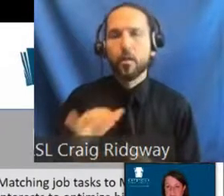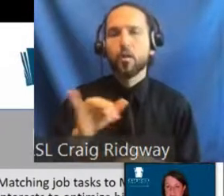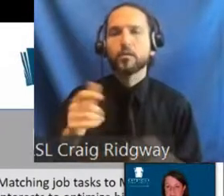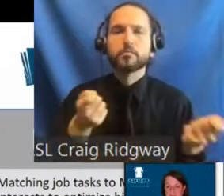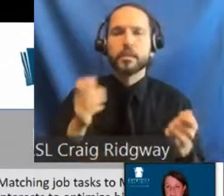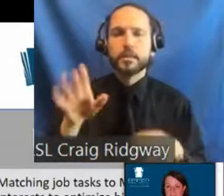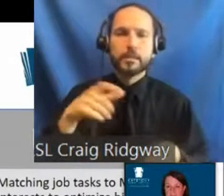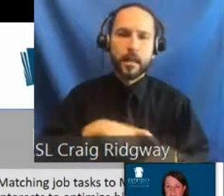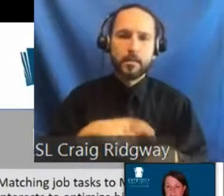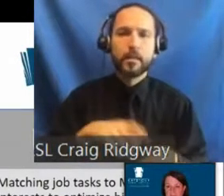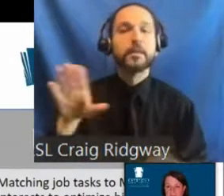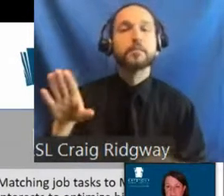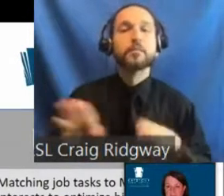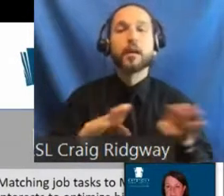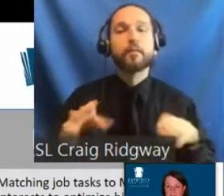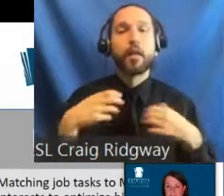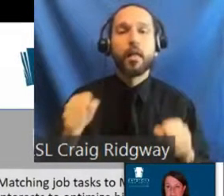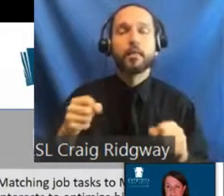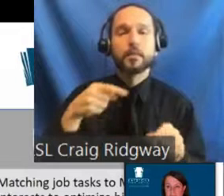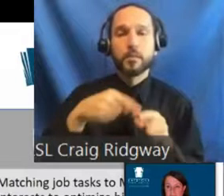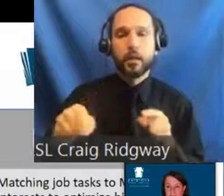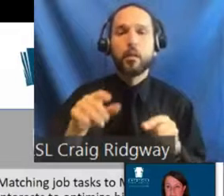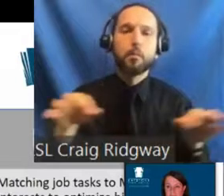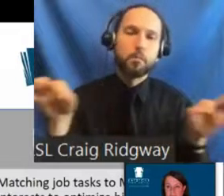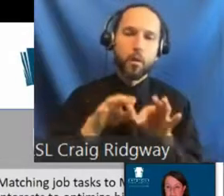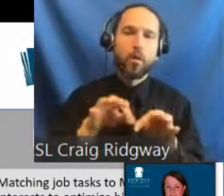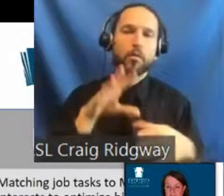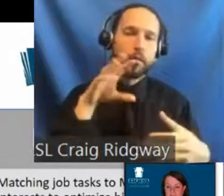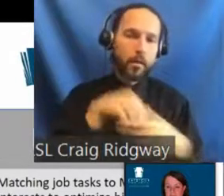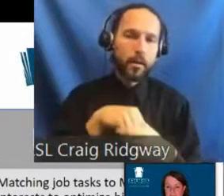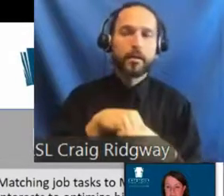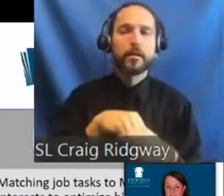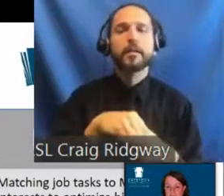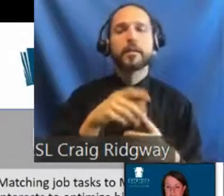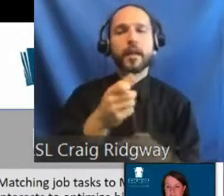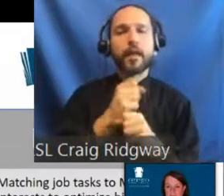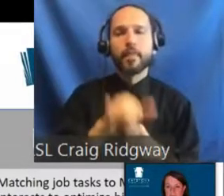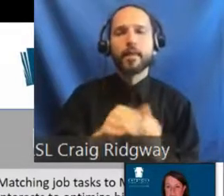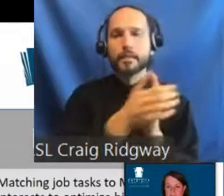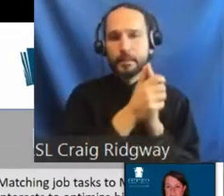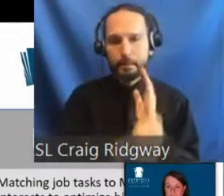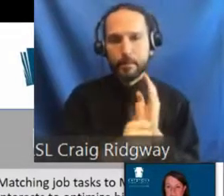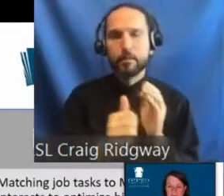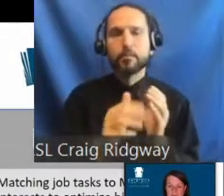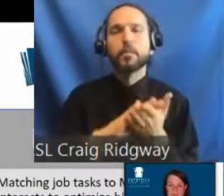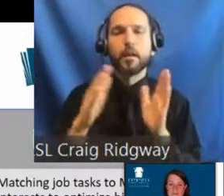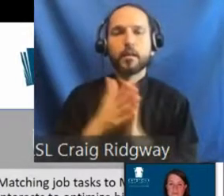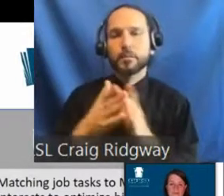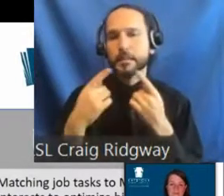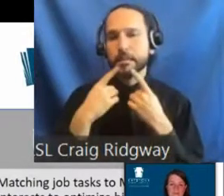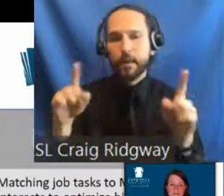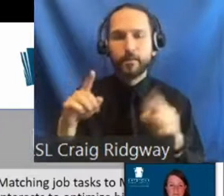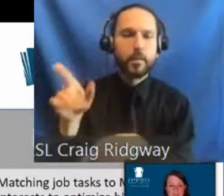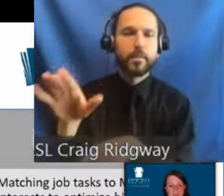Mike's behavioral health specialist is also a critical team member, helping Mike gain the skills needed to be most successful in his